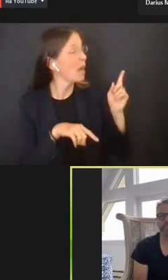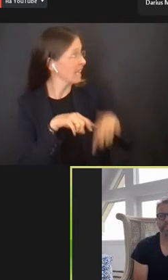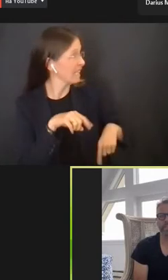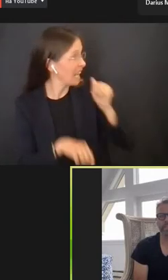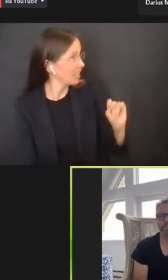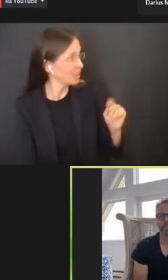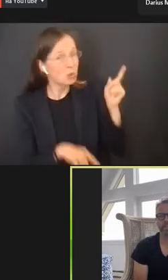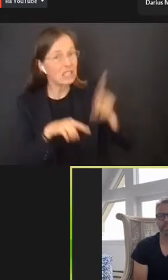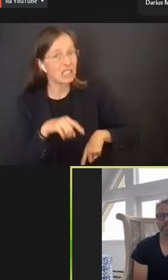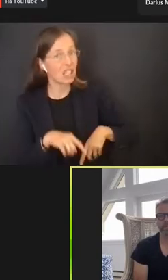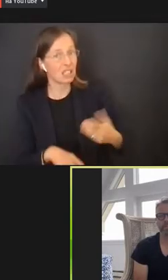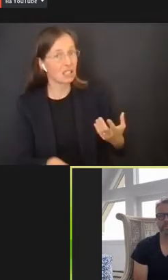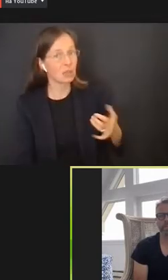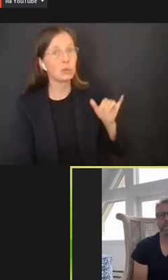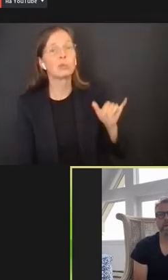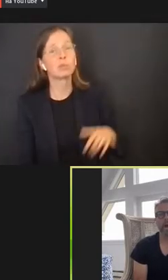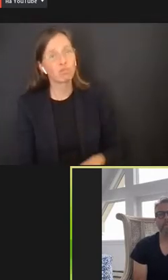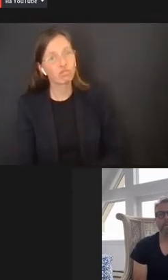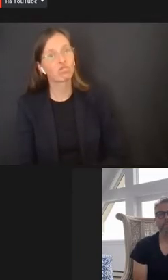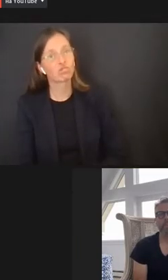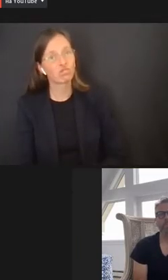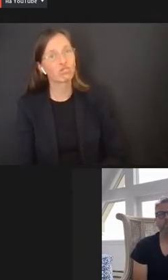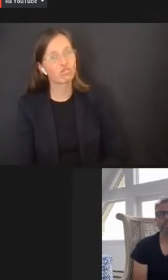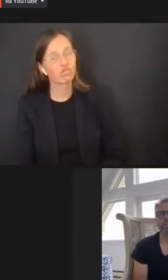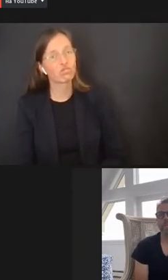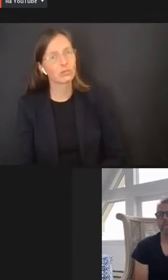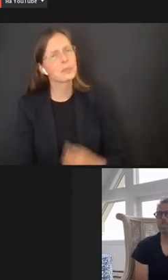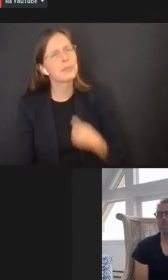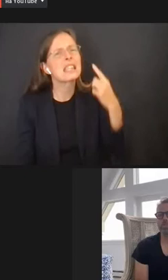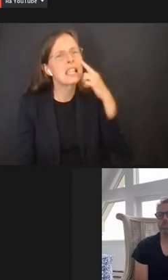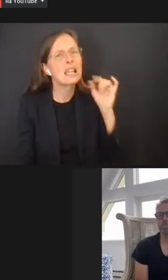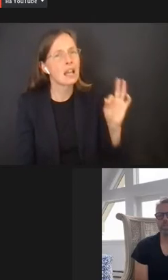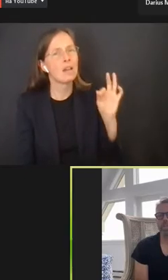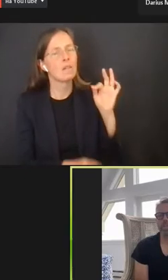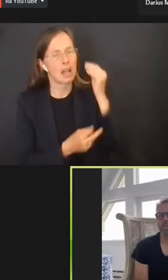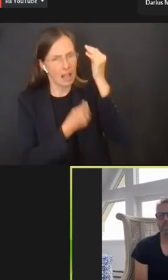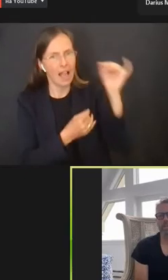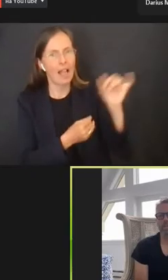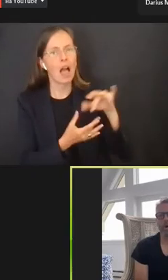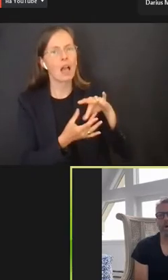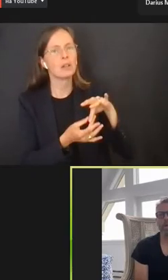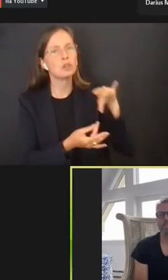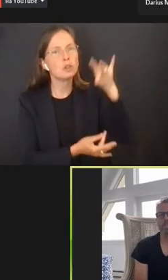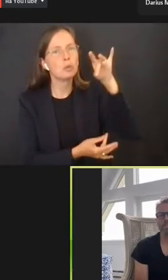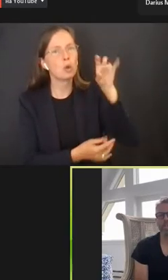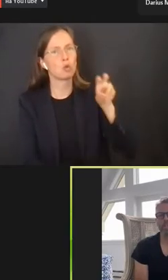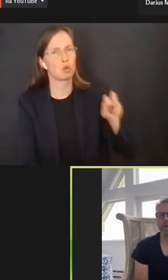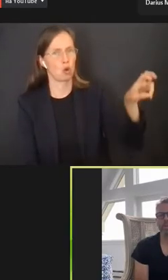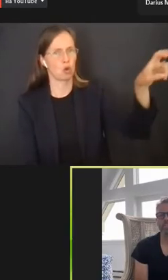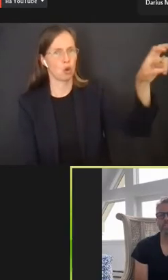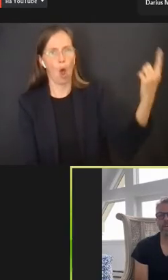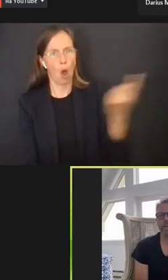You can't take, yeah. Well, I mean, I think if you treat it like a spiritual journey always,